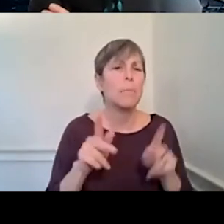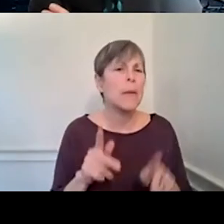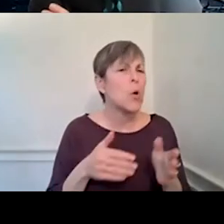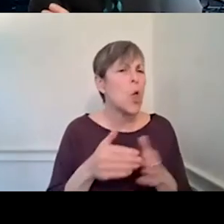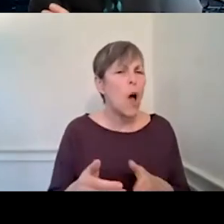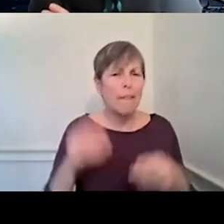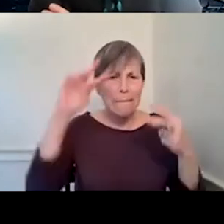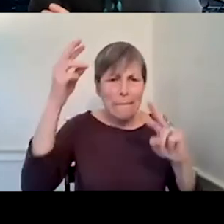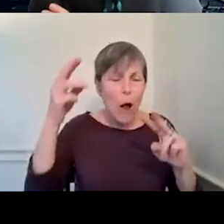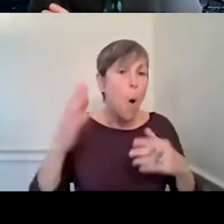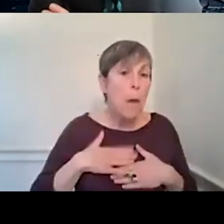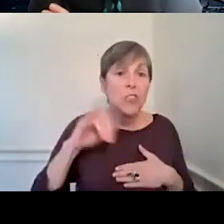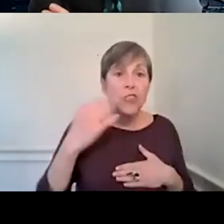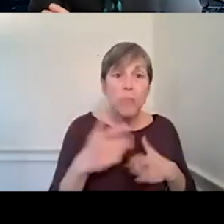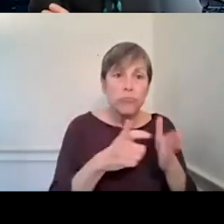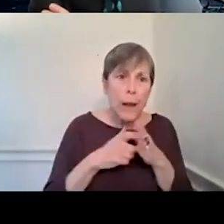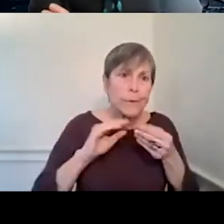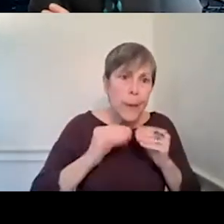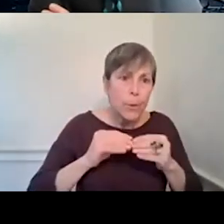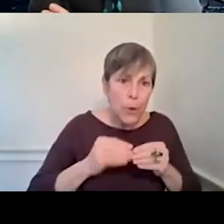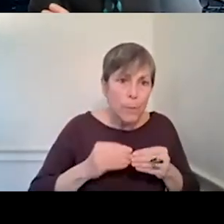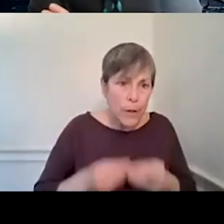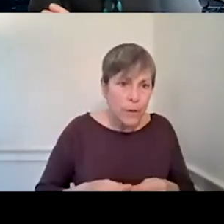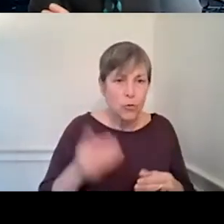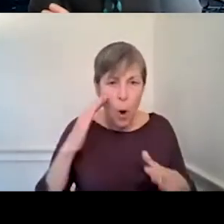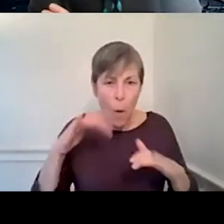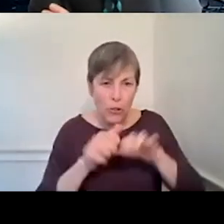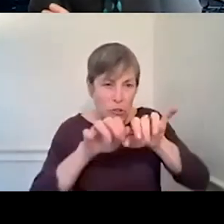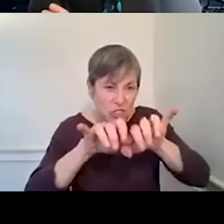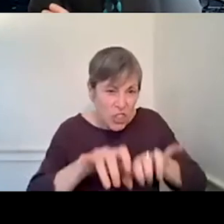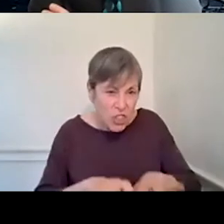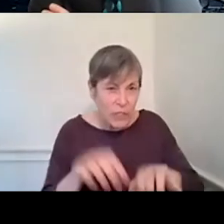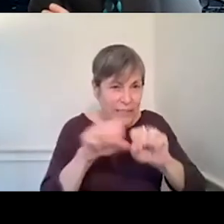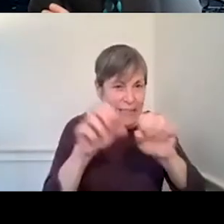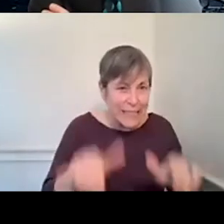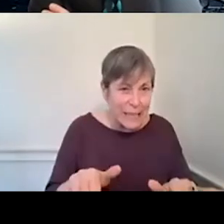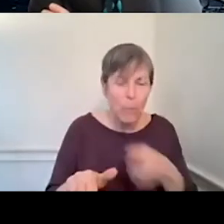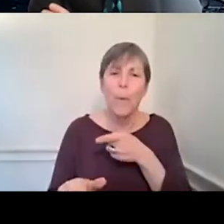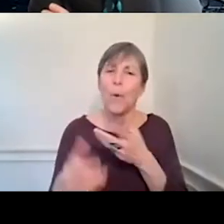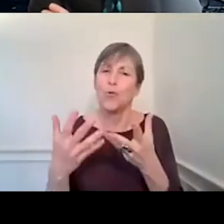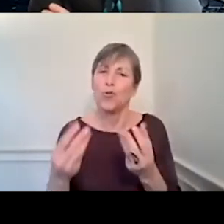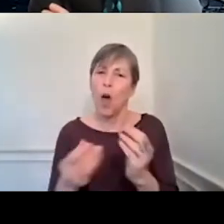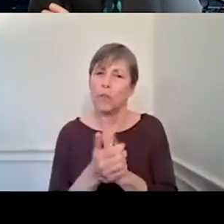and the being good at systems and all of that, but the soft skills are so, so, so important.